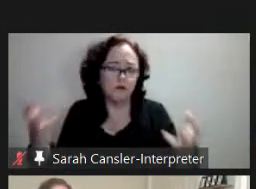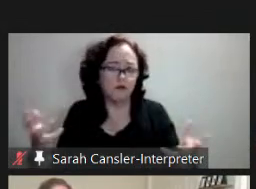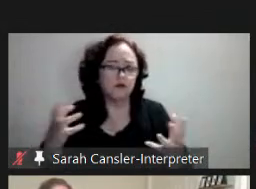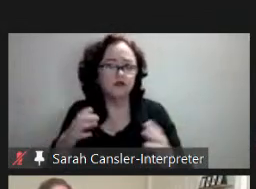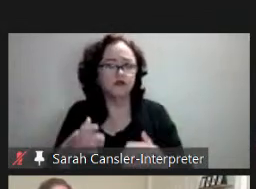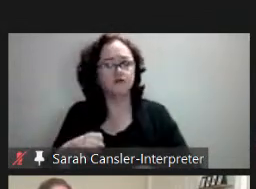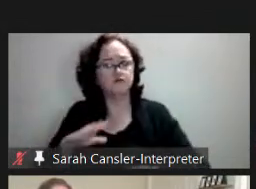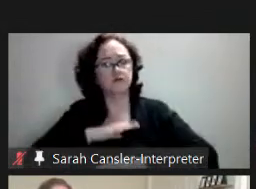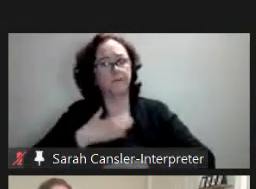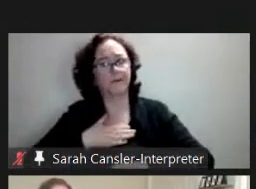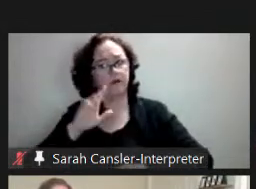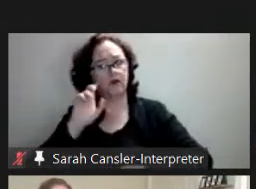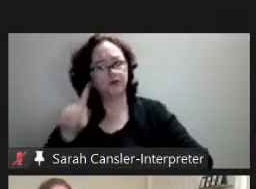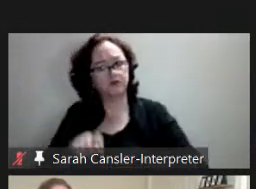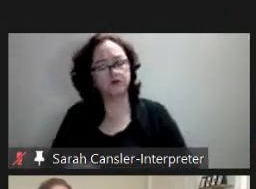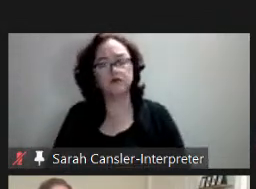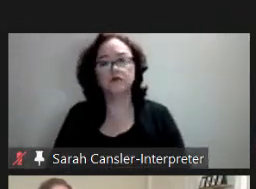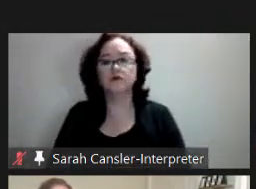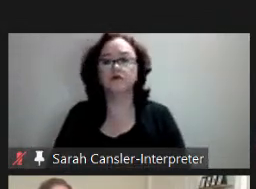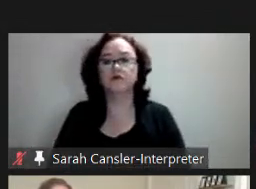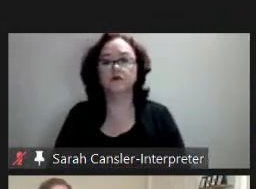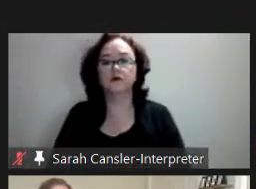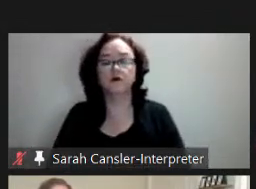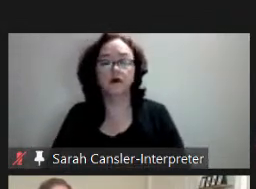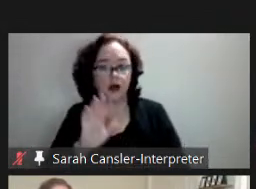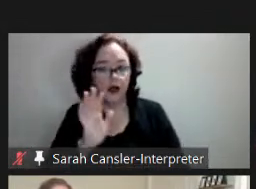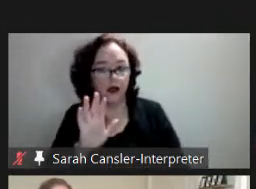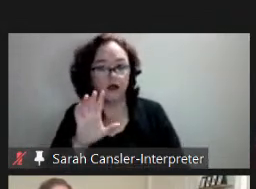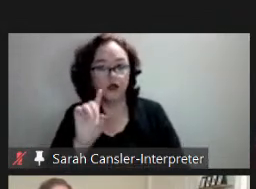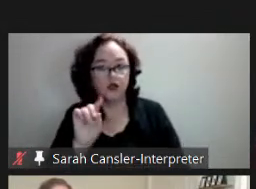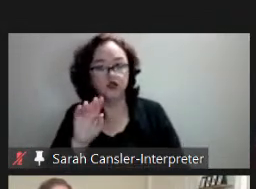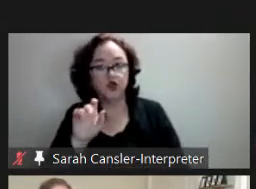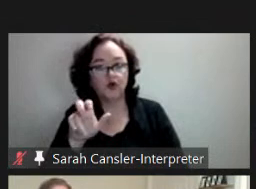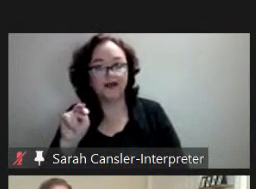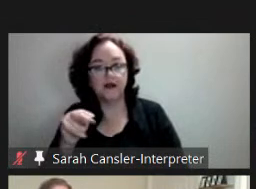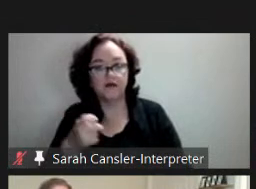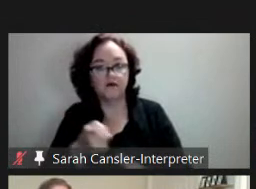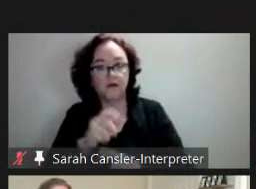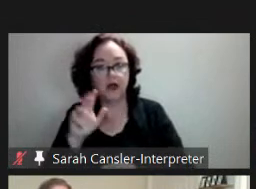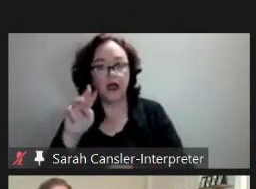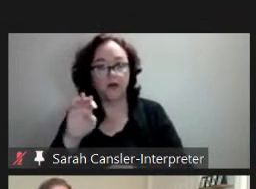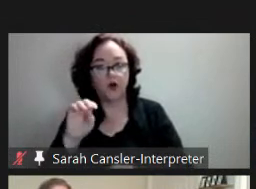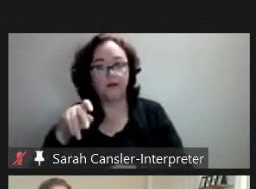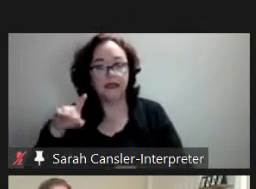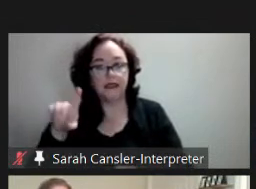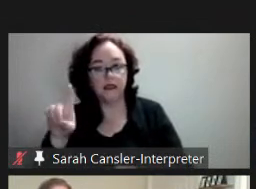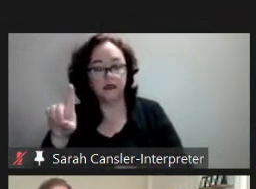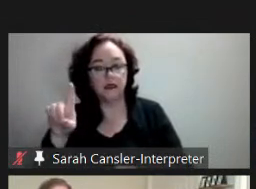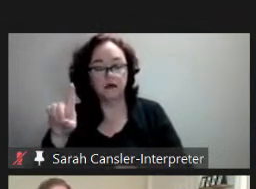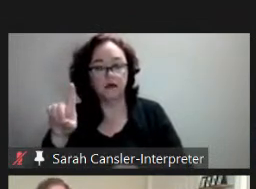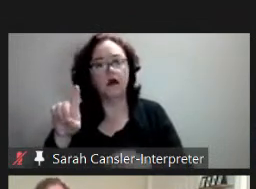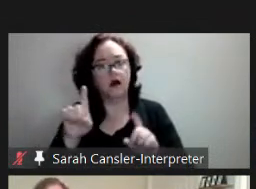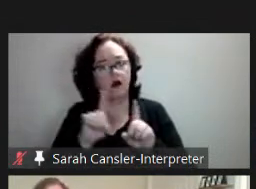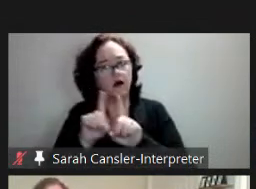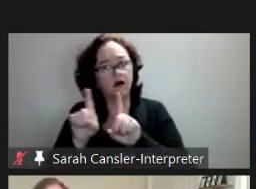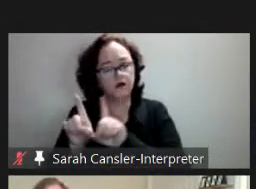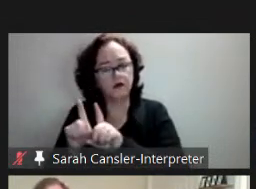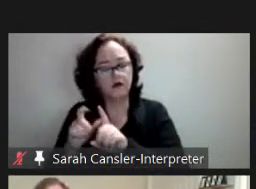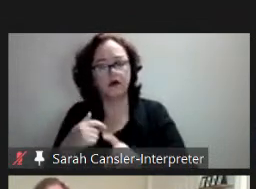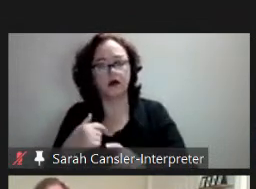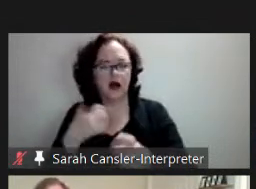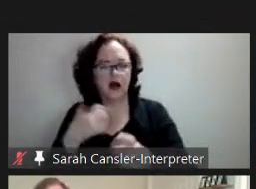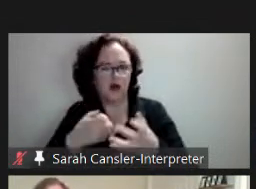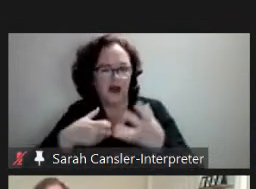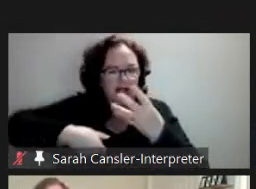you. And hi, this is Doreen from MOPD. And I also kind of wanted to tag on to